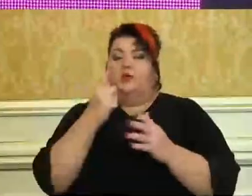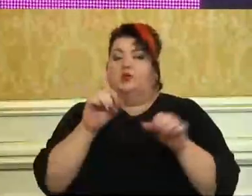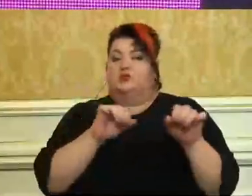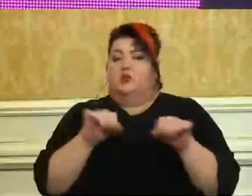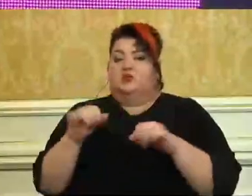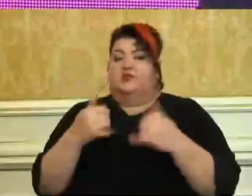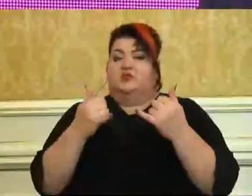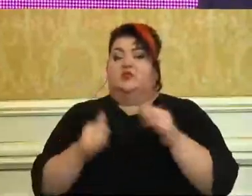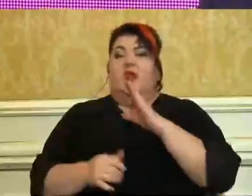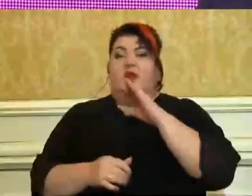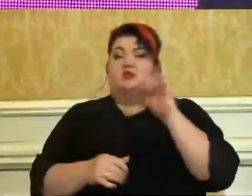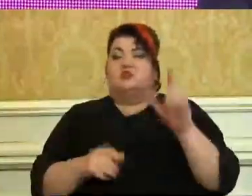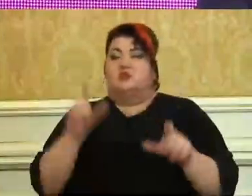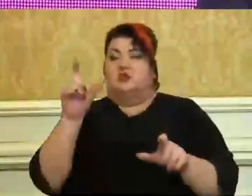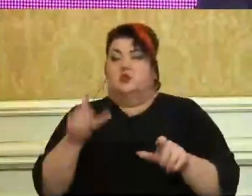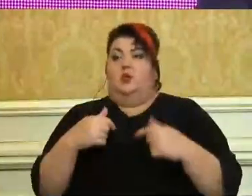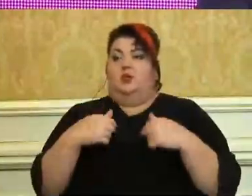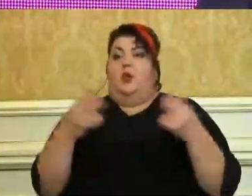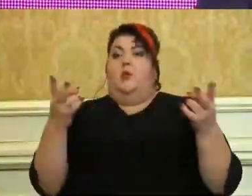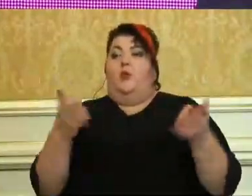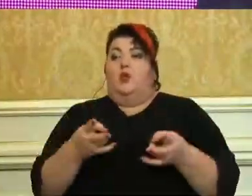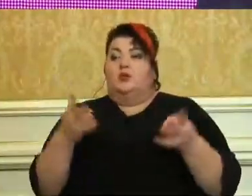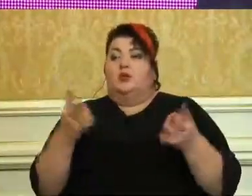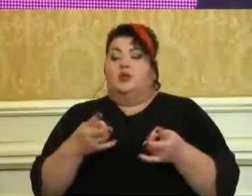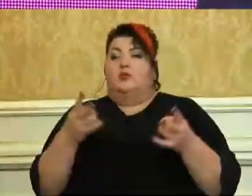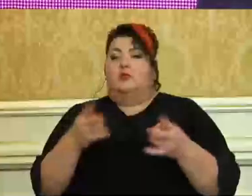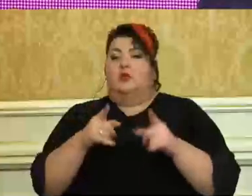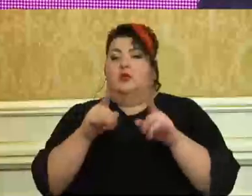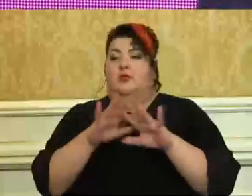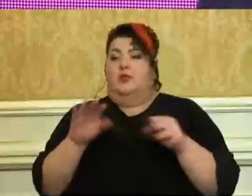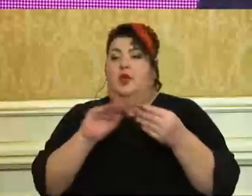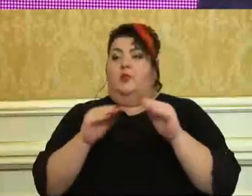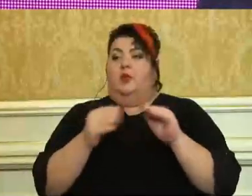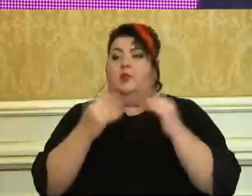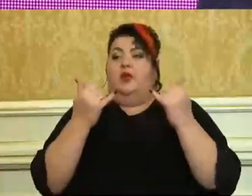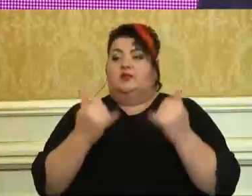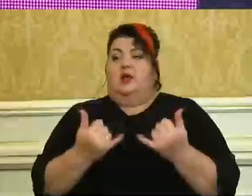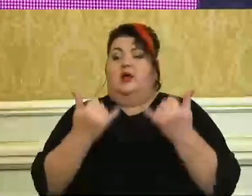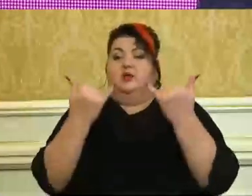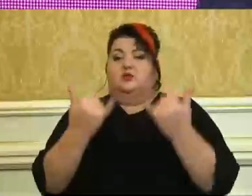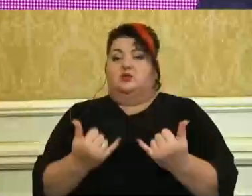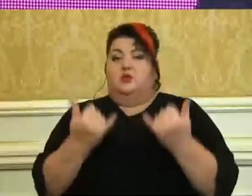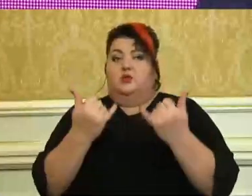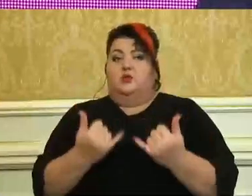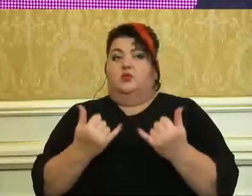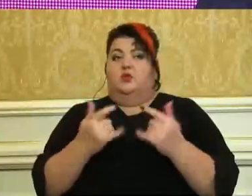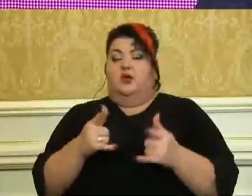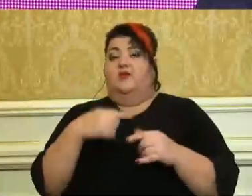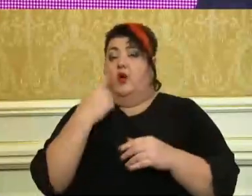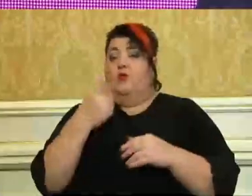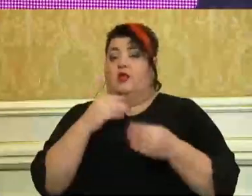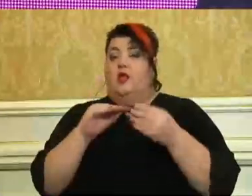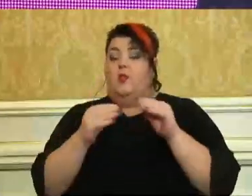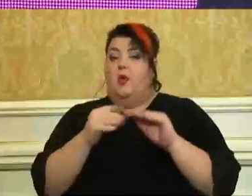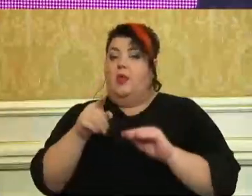economical abilities, possibilities for women, so well, we have to think that this is not the problem of